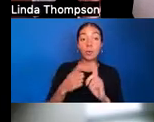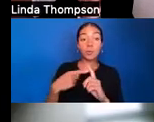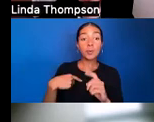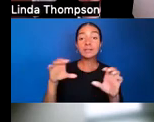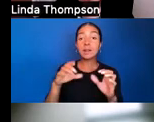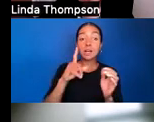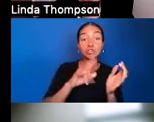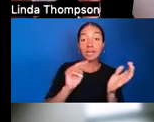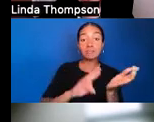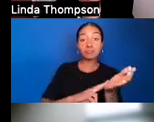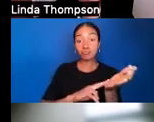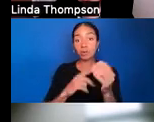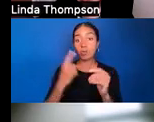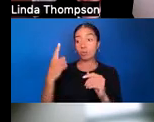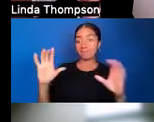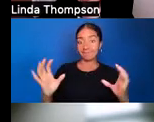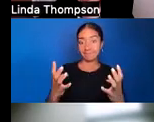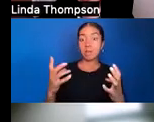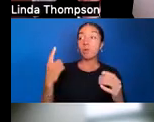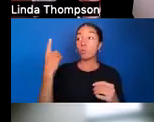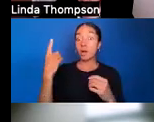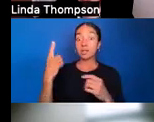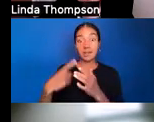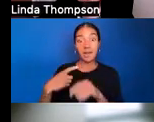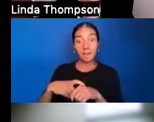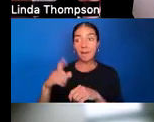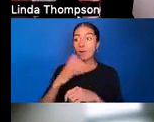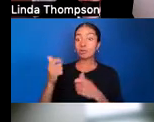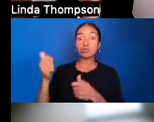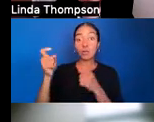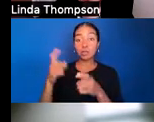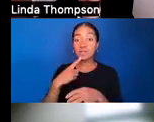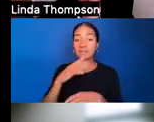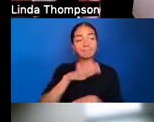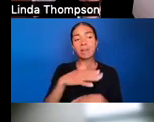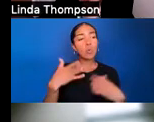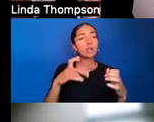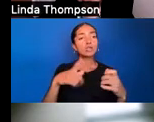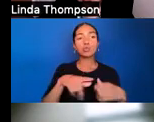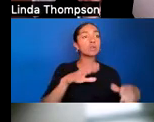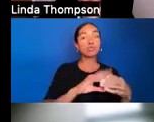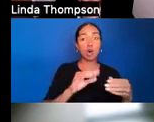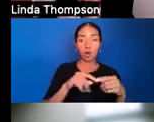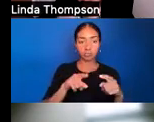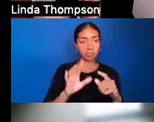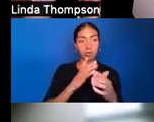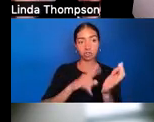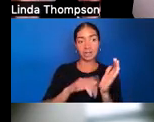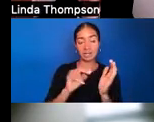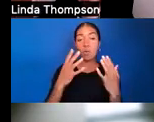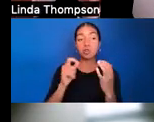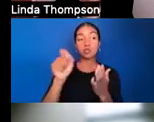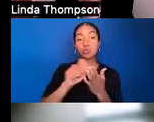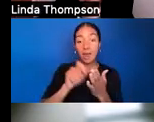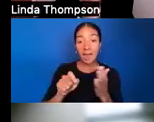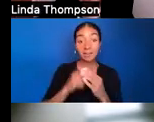to talk at our check-in. I want us to write our check-in in a